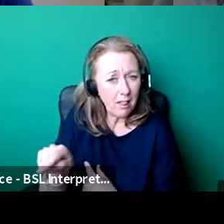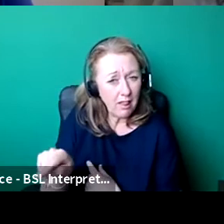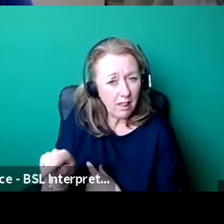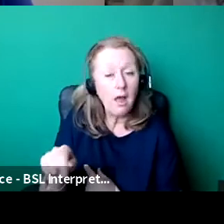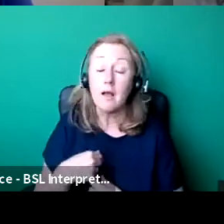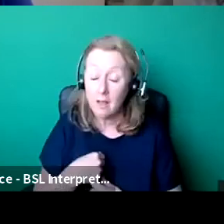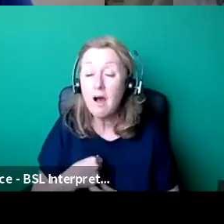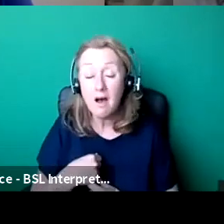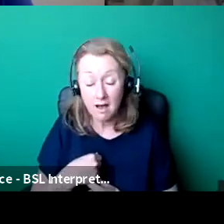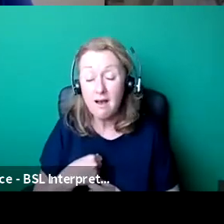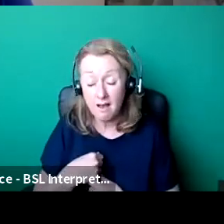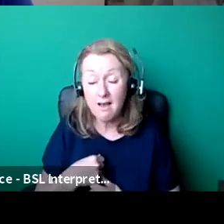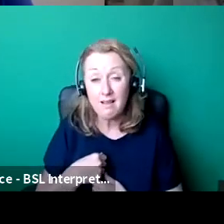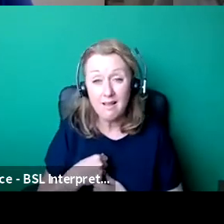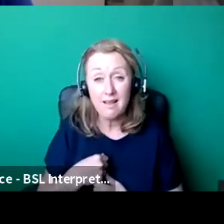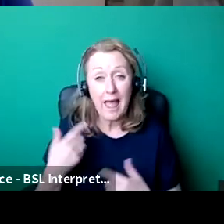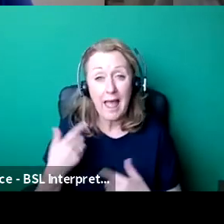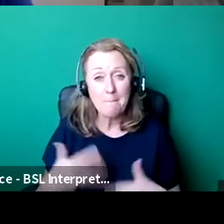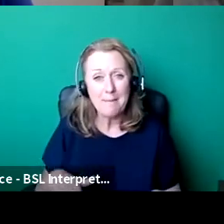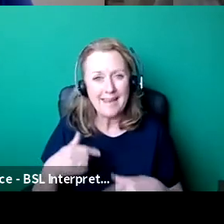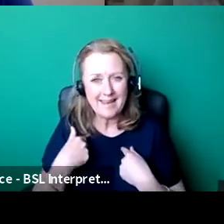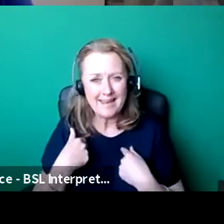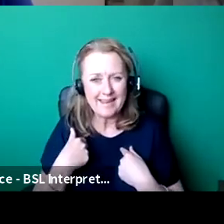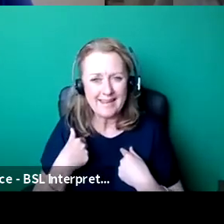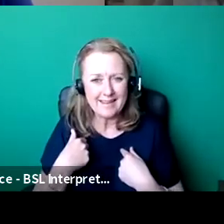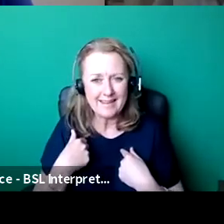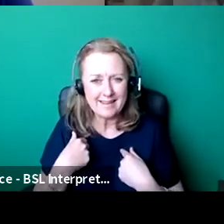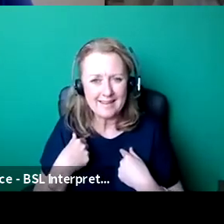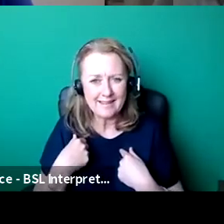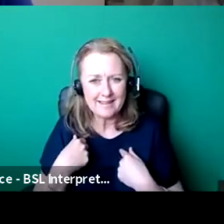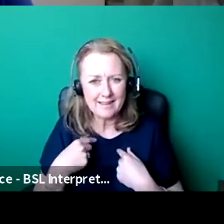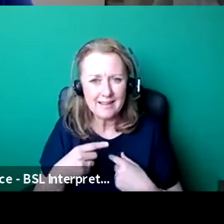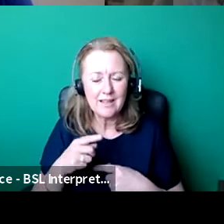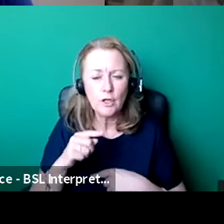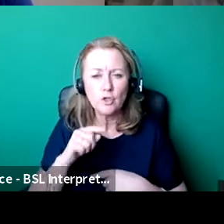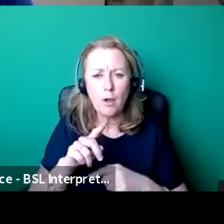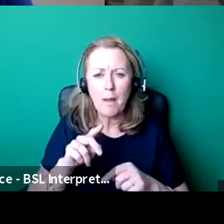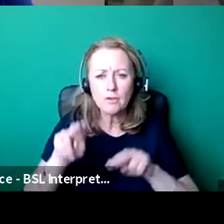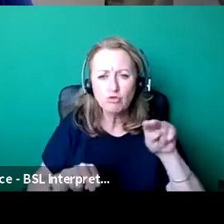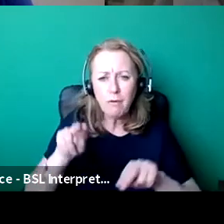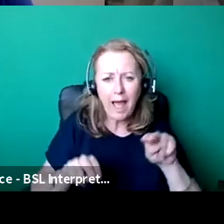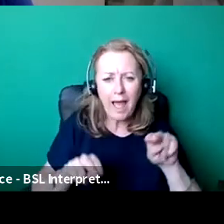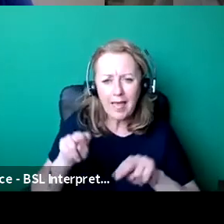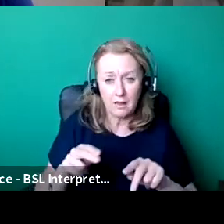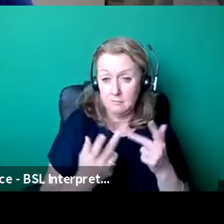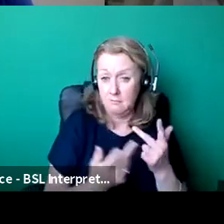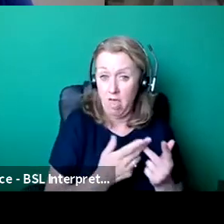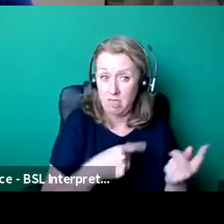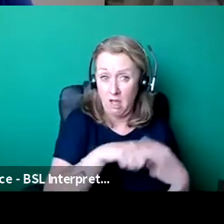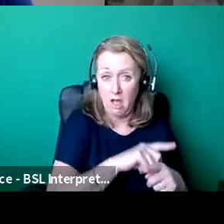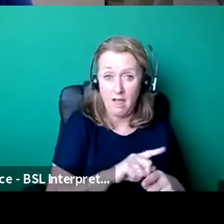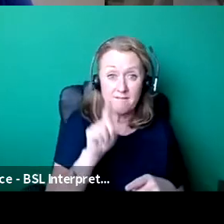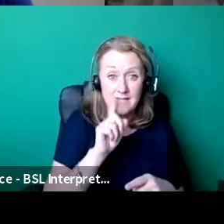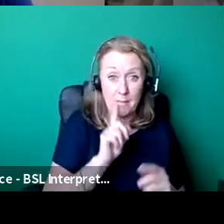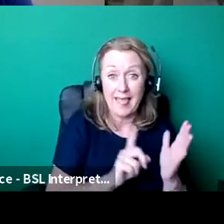were times when I covered stuff like Sif Islam's trial, for example, and me and other female, Libyan